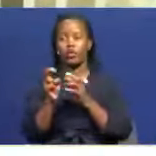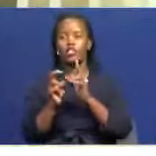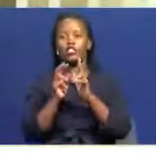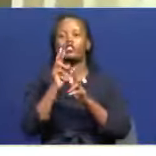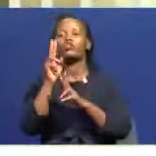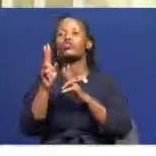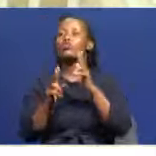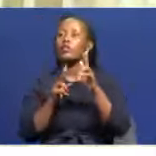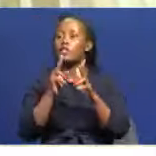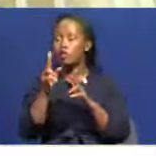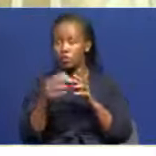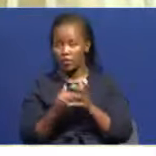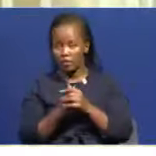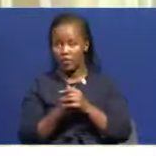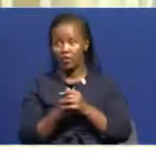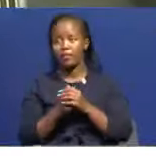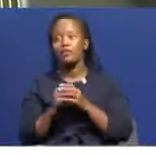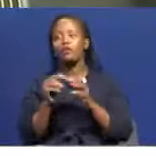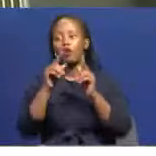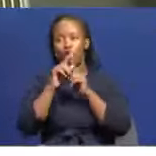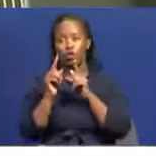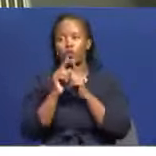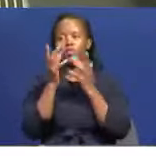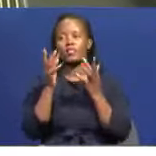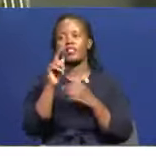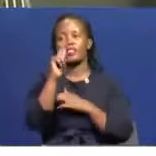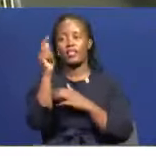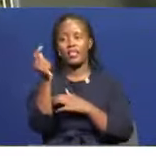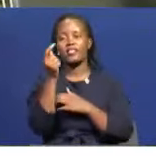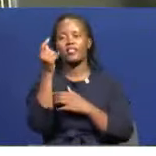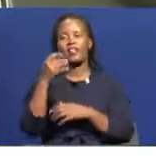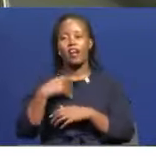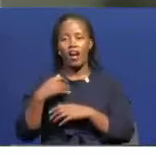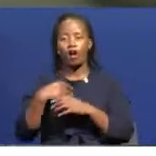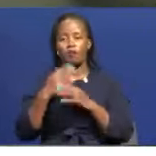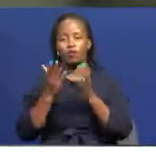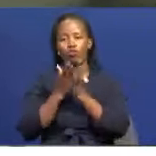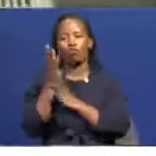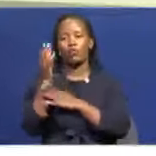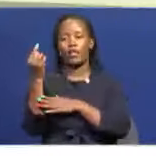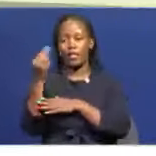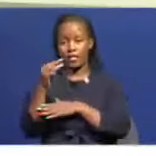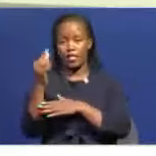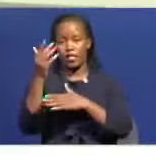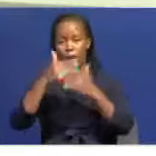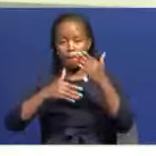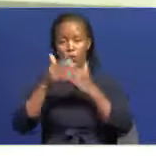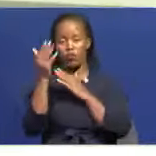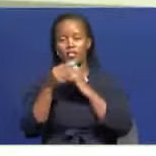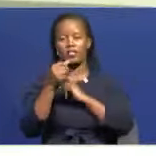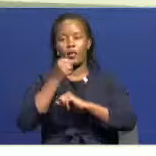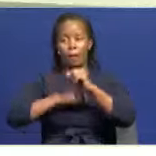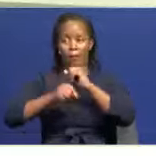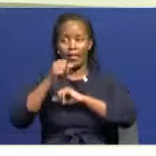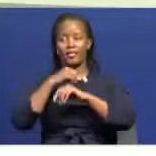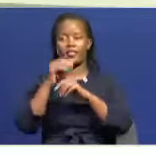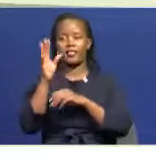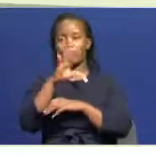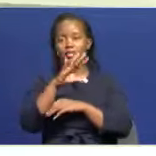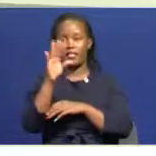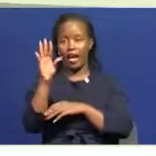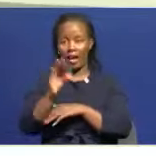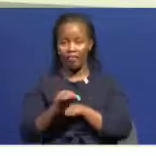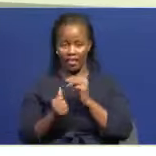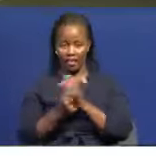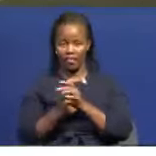Building Society. This has placed Kenya at the forefront of green building practices in Africa. The ongoing discourse on